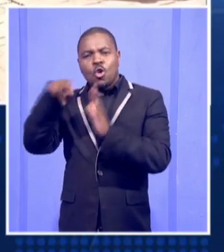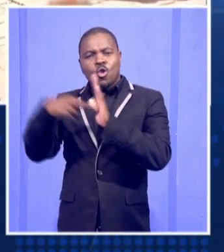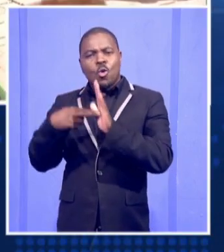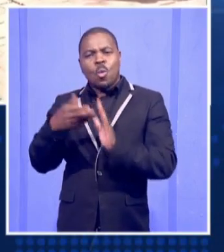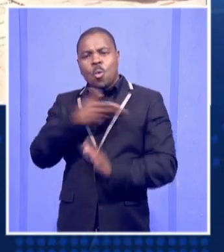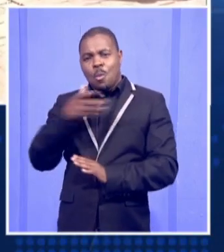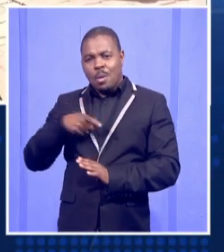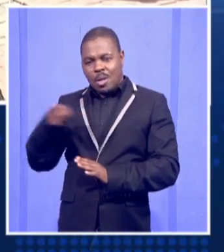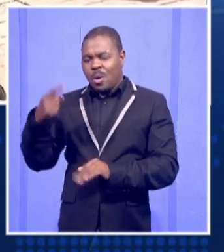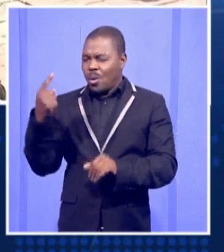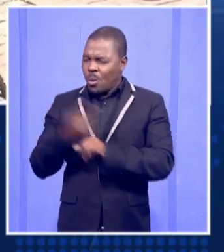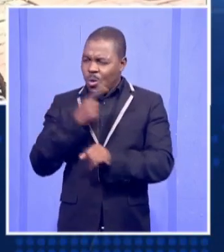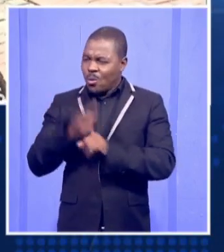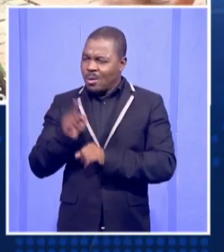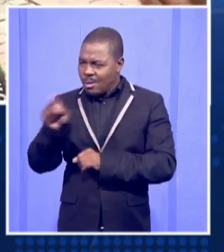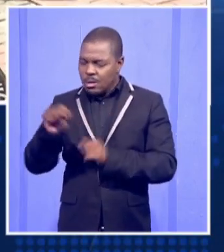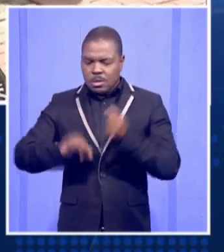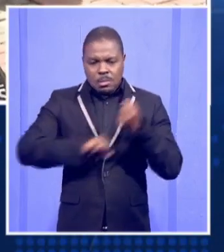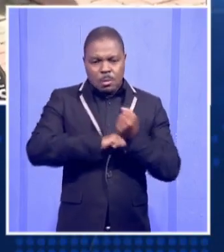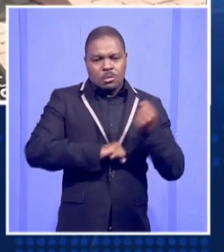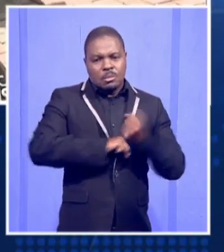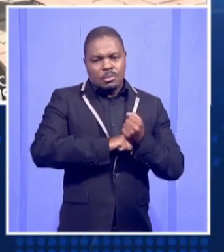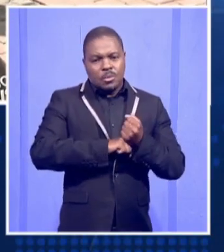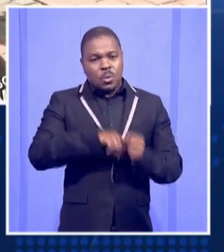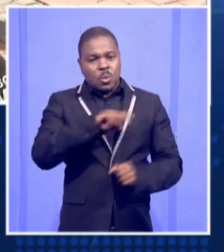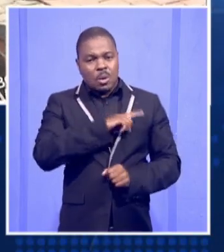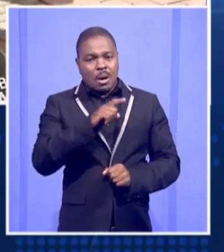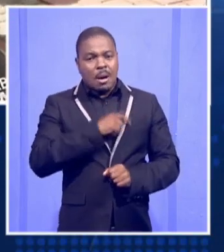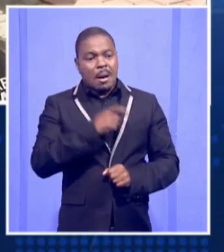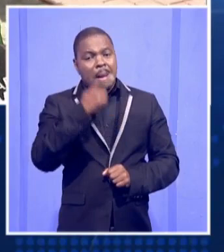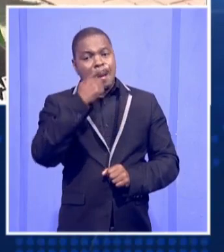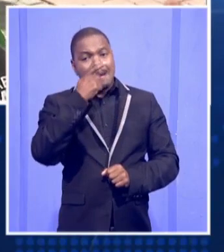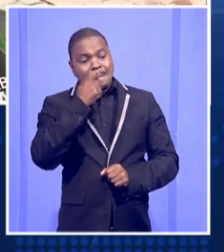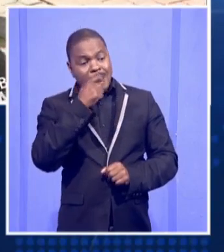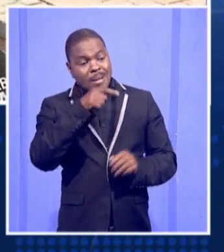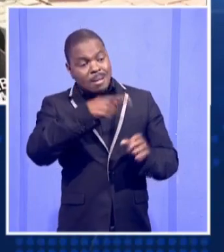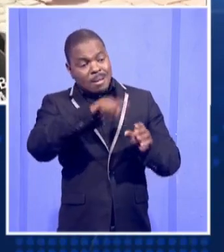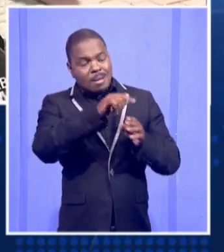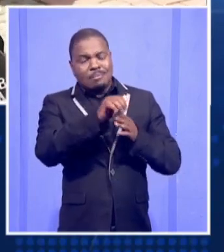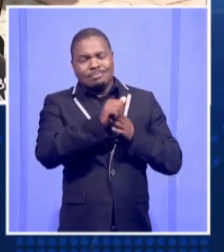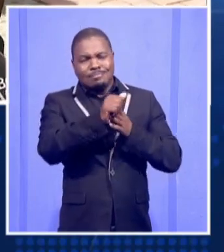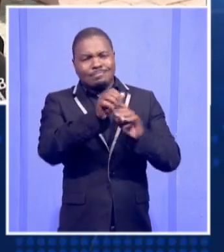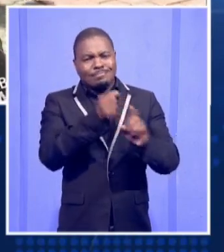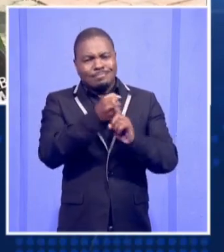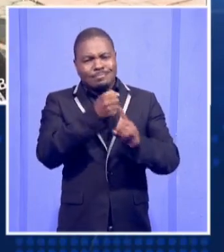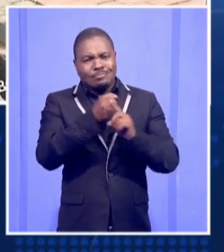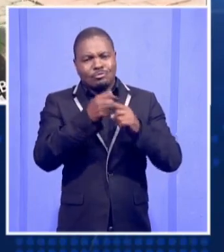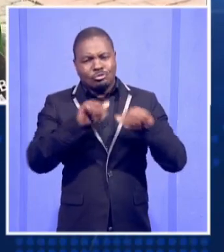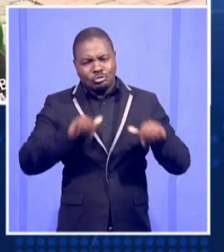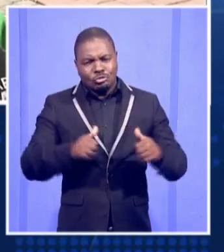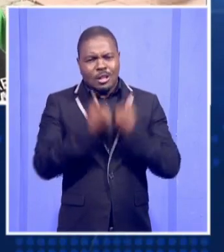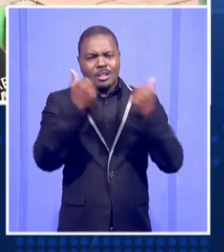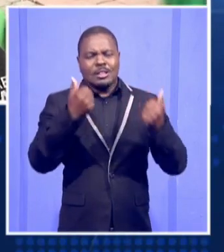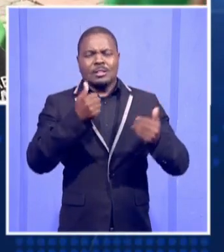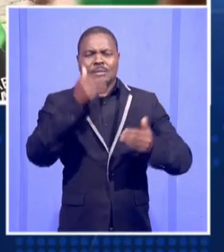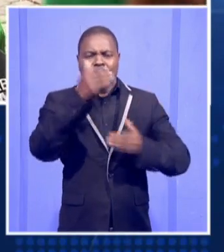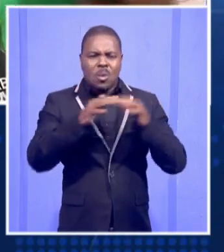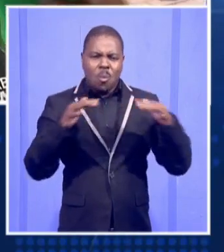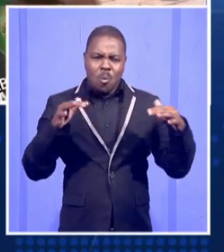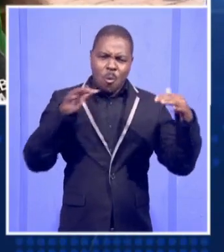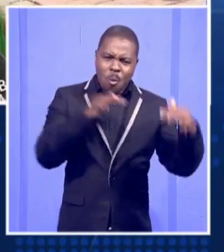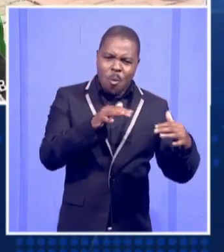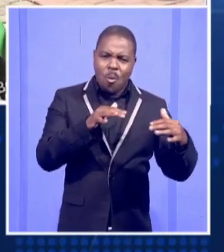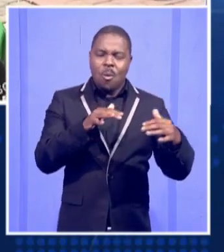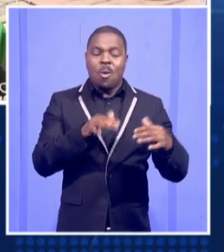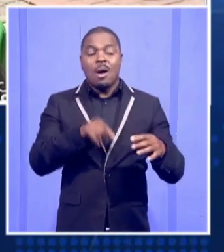all times they provide support. Because as the men were going at the forefront of the challenges that they were going through, they had to go to war, they needed